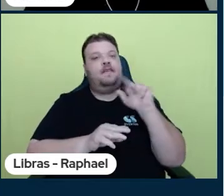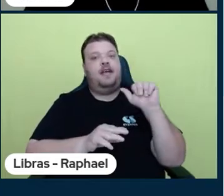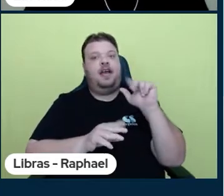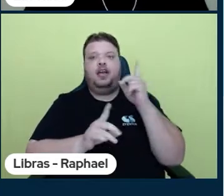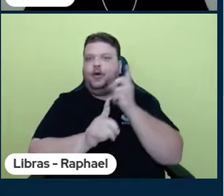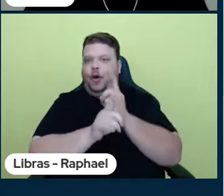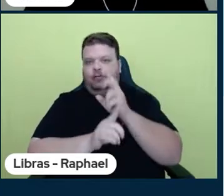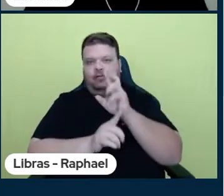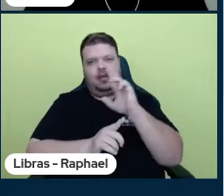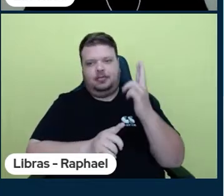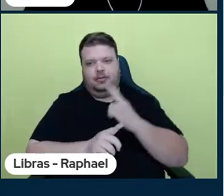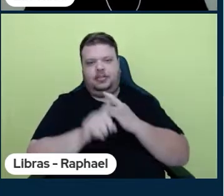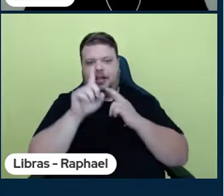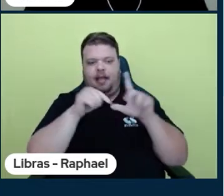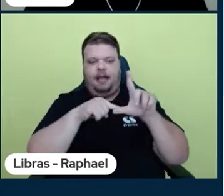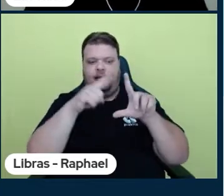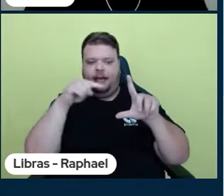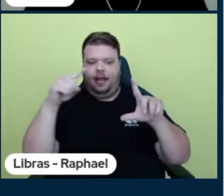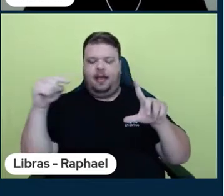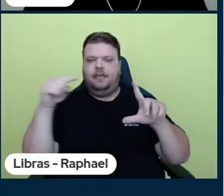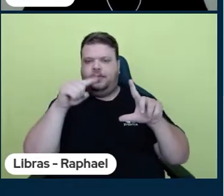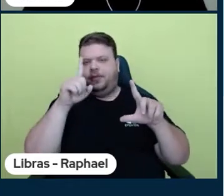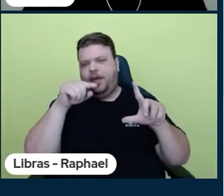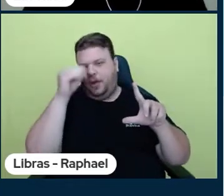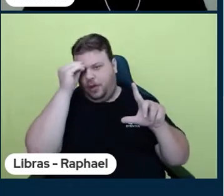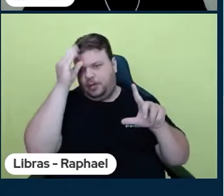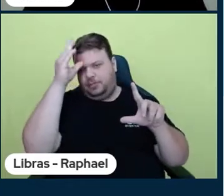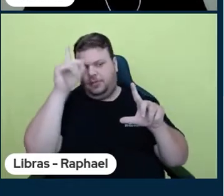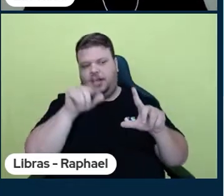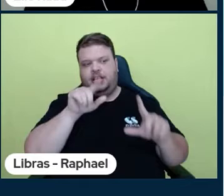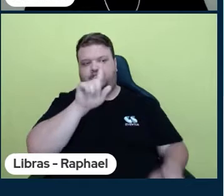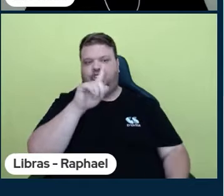This is the last part of this